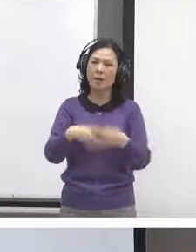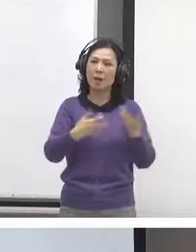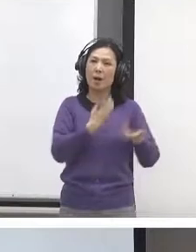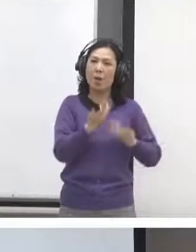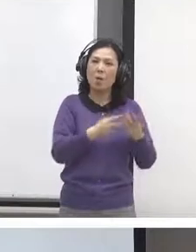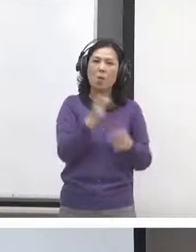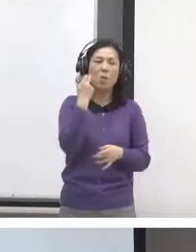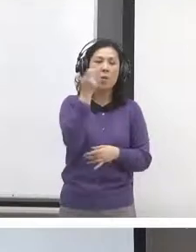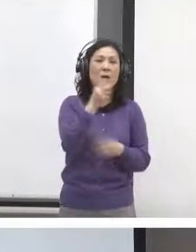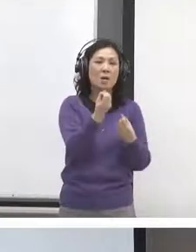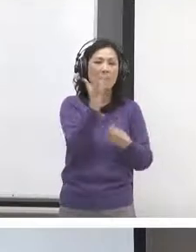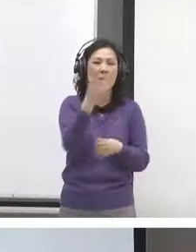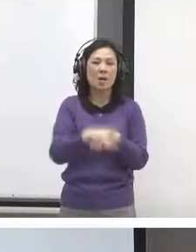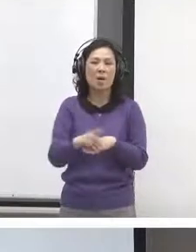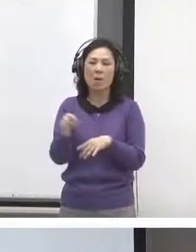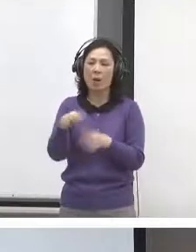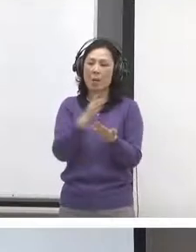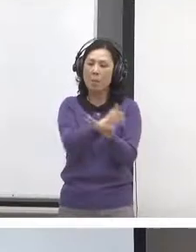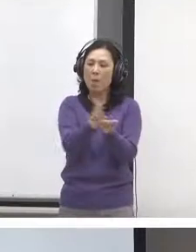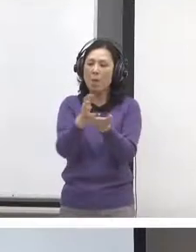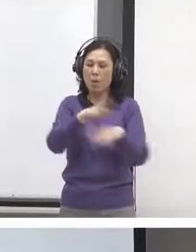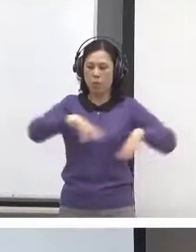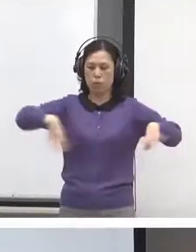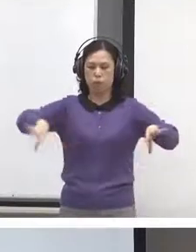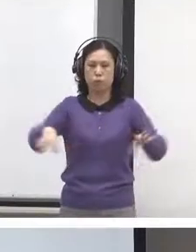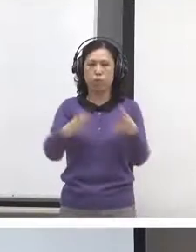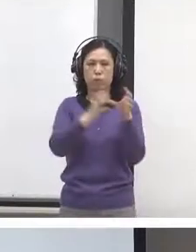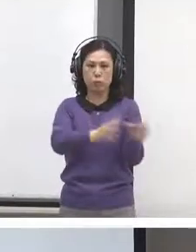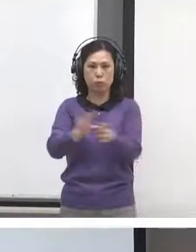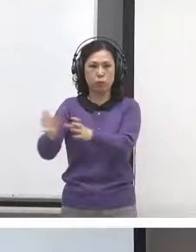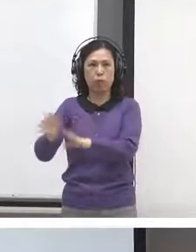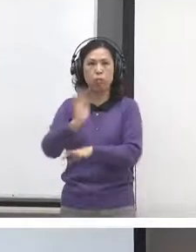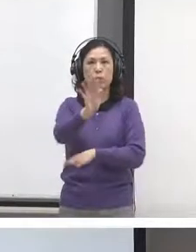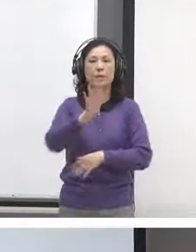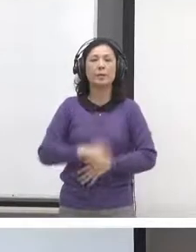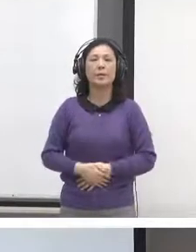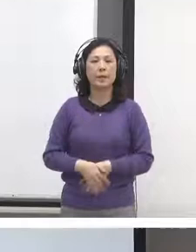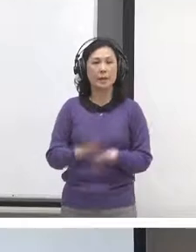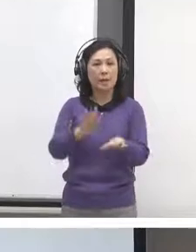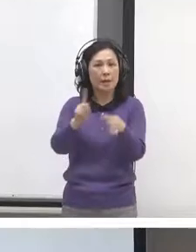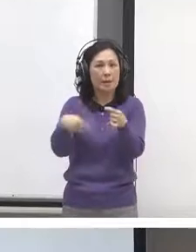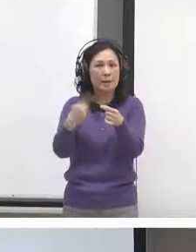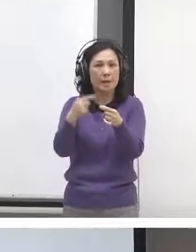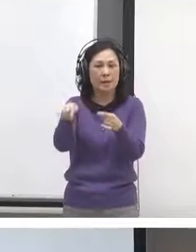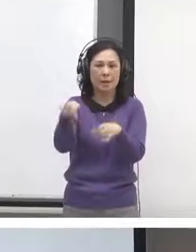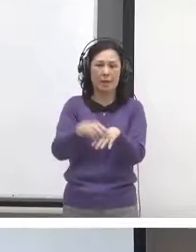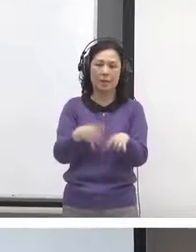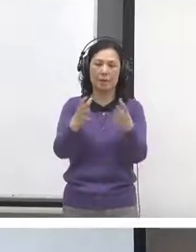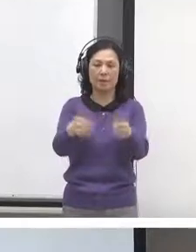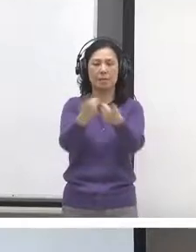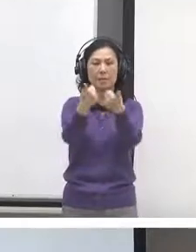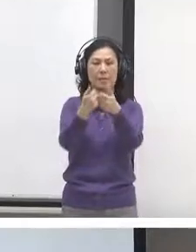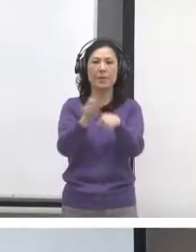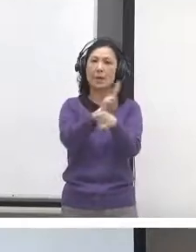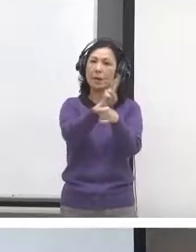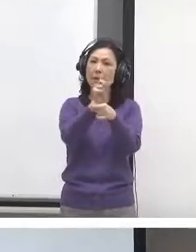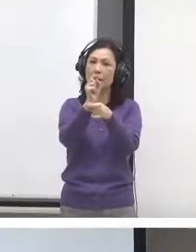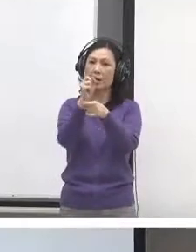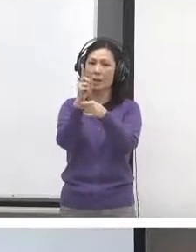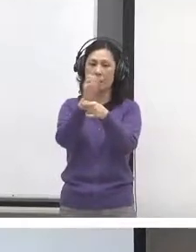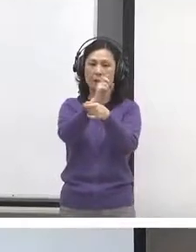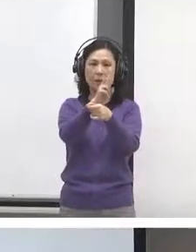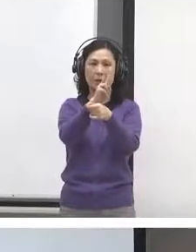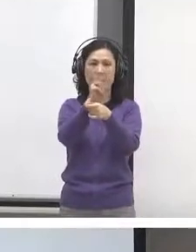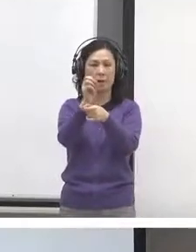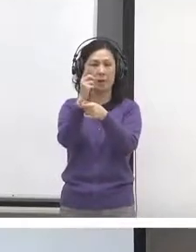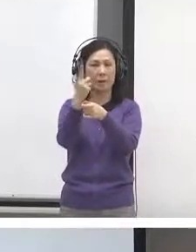running hack nights in Montreal. In 2017, Civic Tech Toronto also had its most well-attended hack night, hosted by the